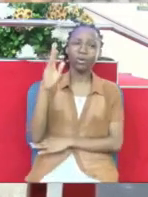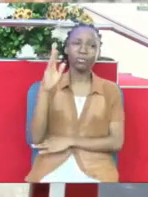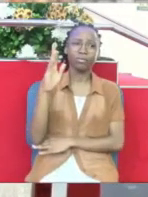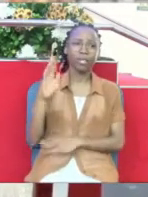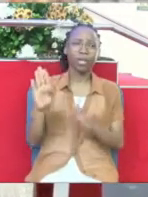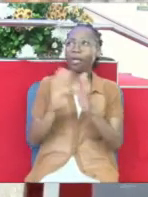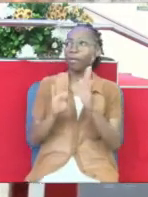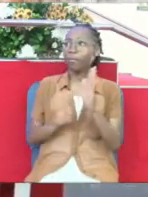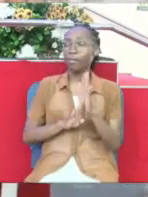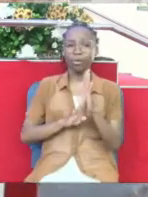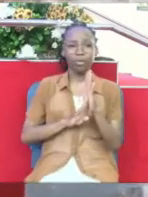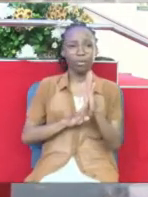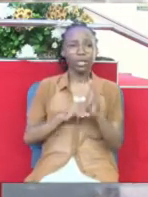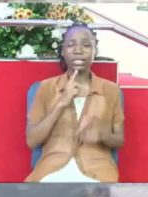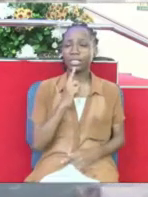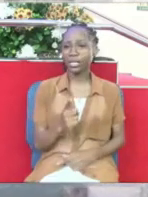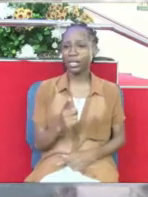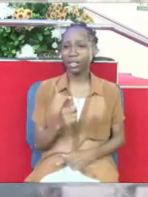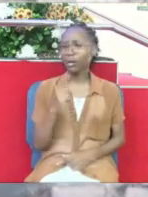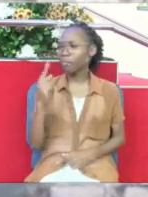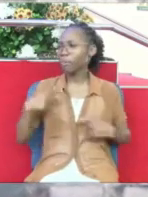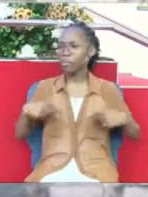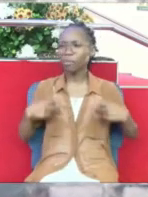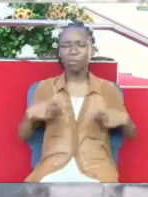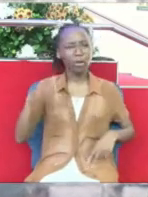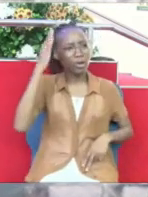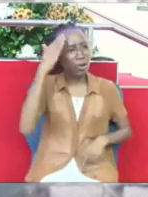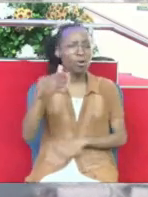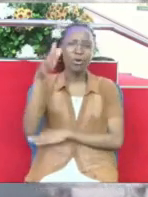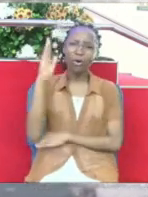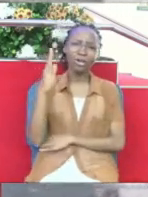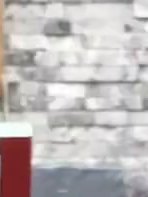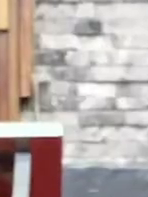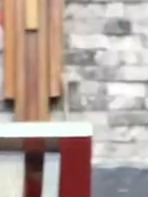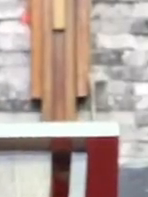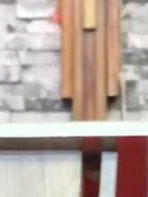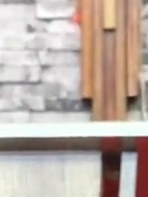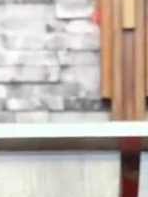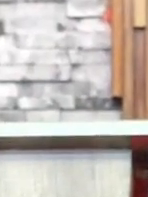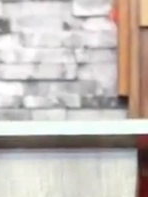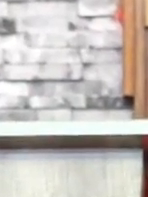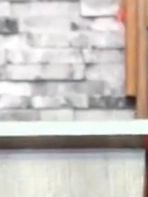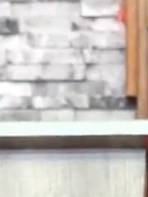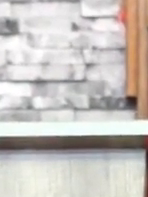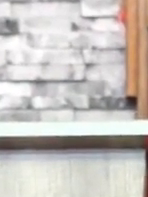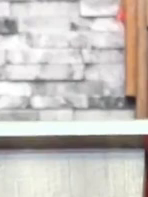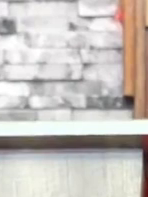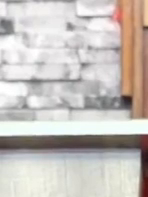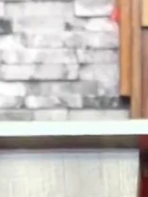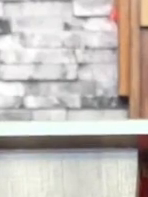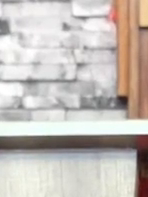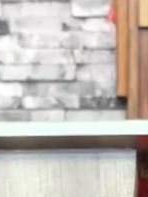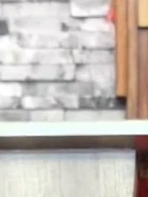know their God, basi Biblia inasema wale wamjuao Mungu wao, shall be strong. Watakuwa wenye nguvu. And they will do exploits. Na